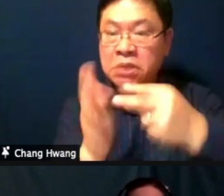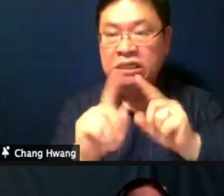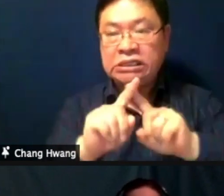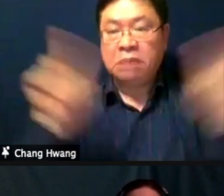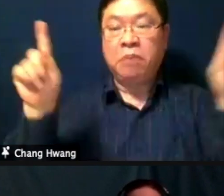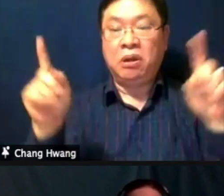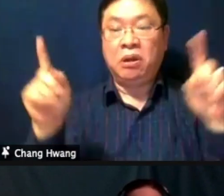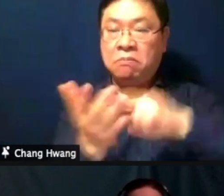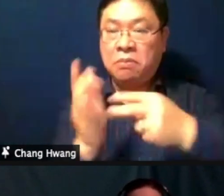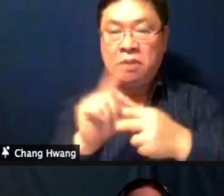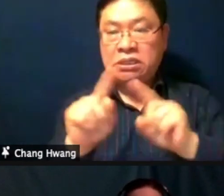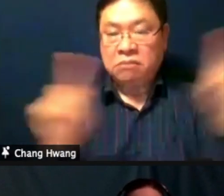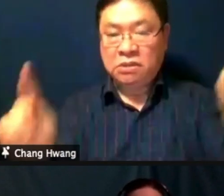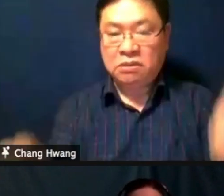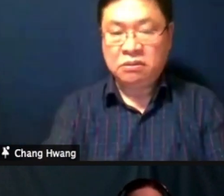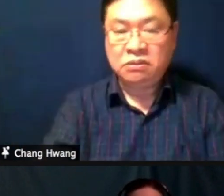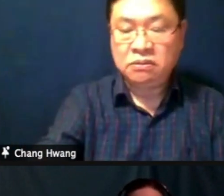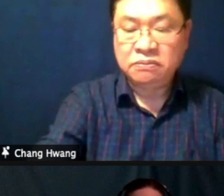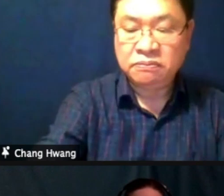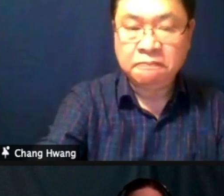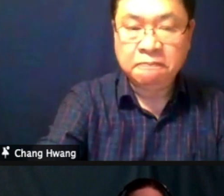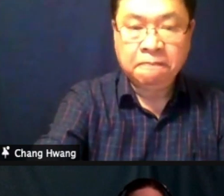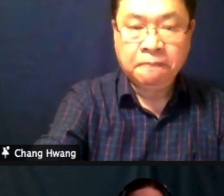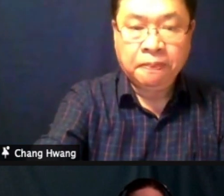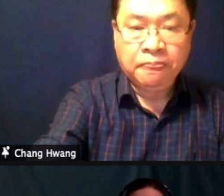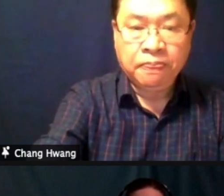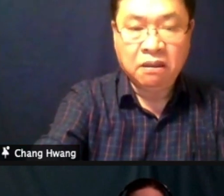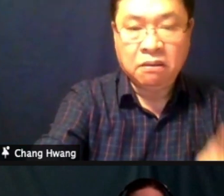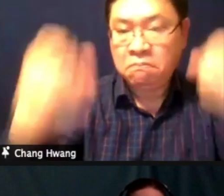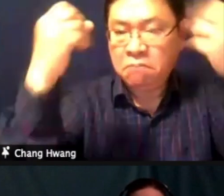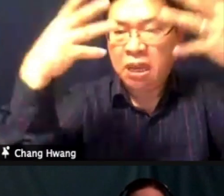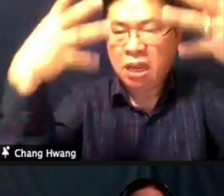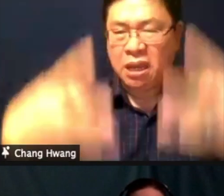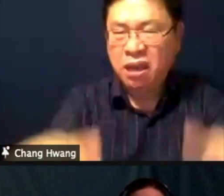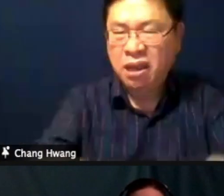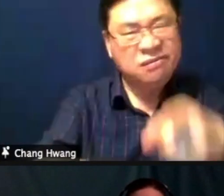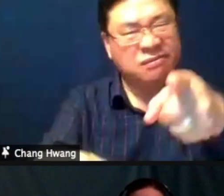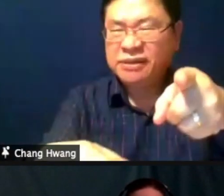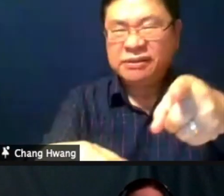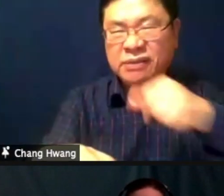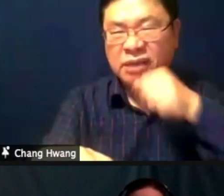again, importantly, that facial expression can make a huge difference in modifying the meaning of the sign.